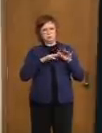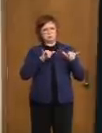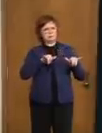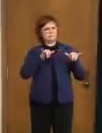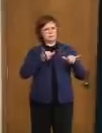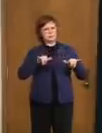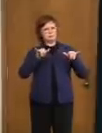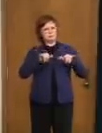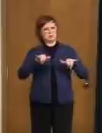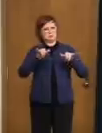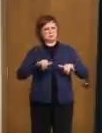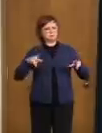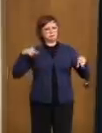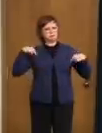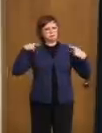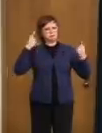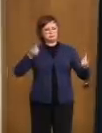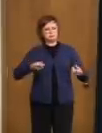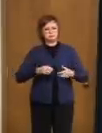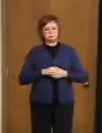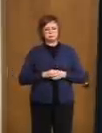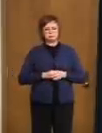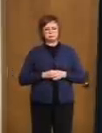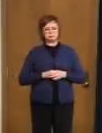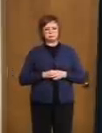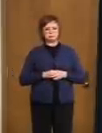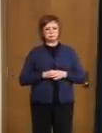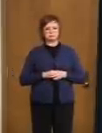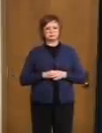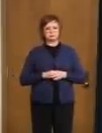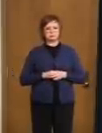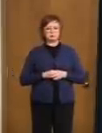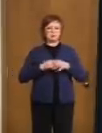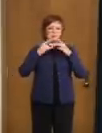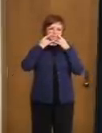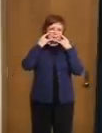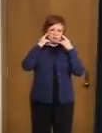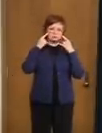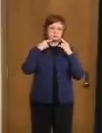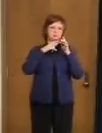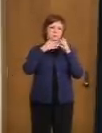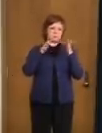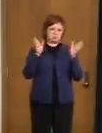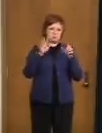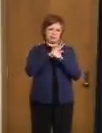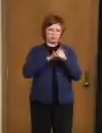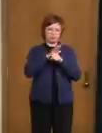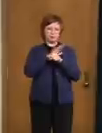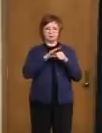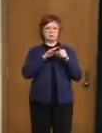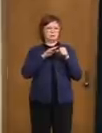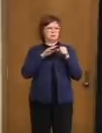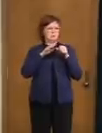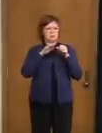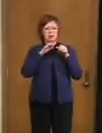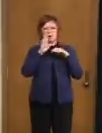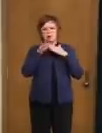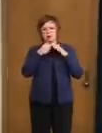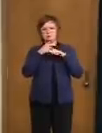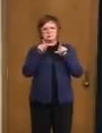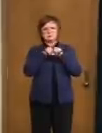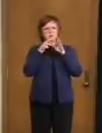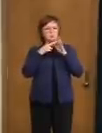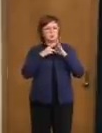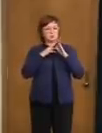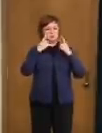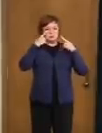and tested methods that keep numbers low. Wear masks when in public places at all times. So again, those are the measures that have worked